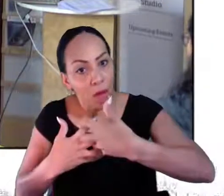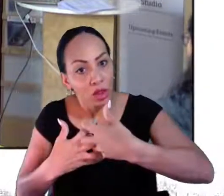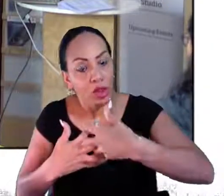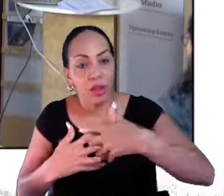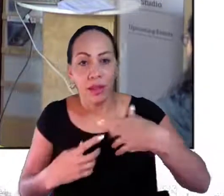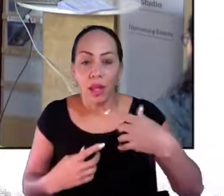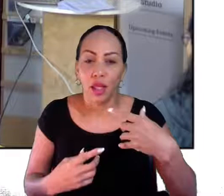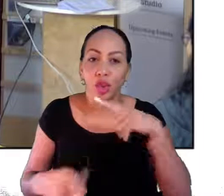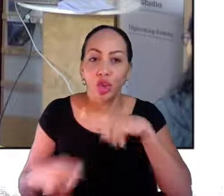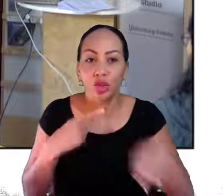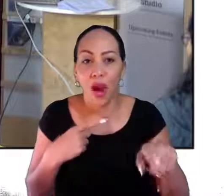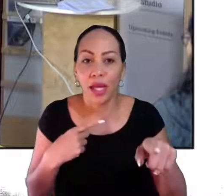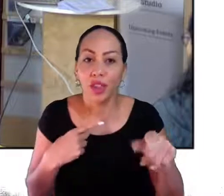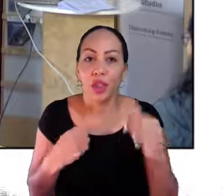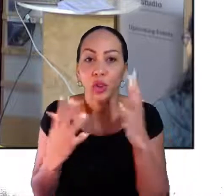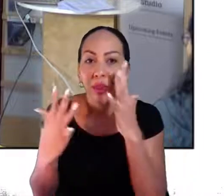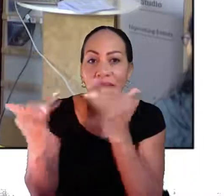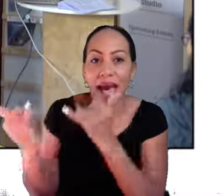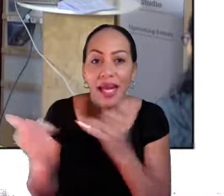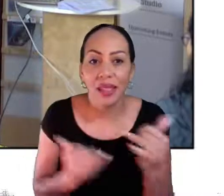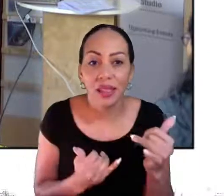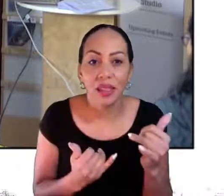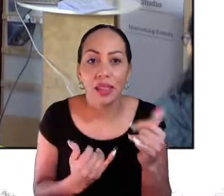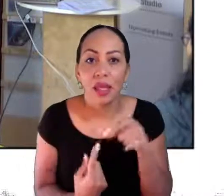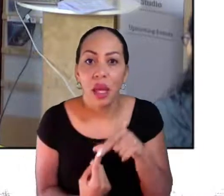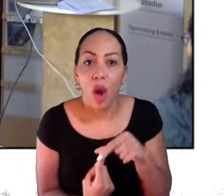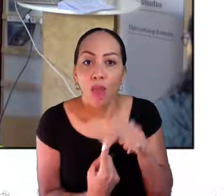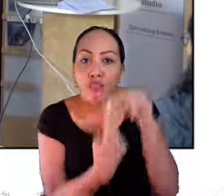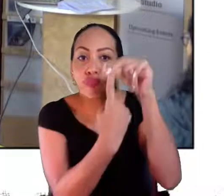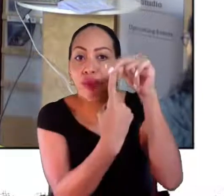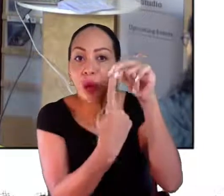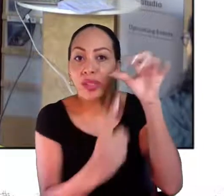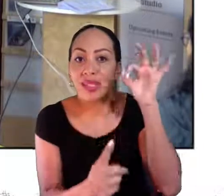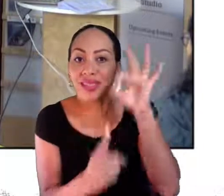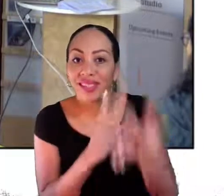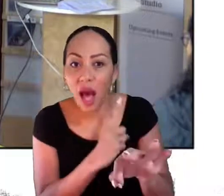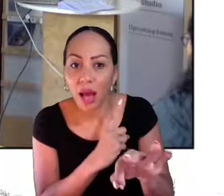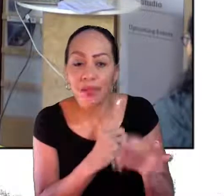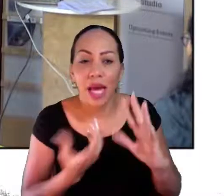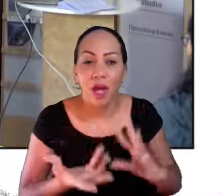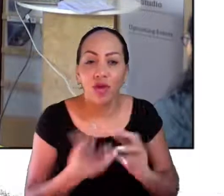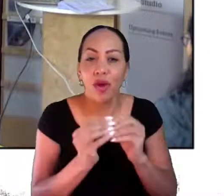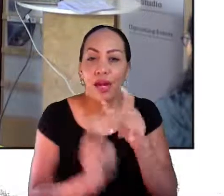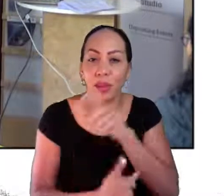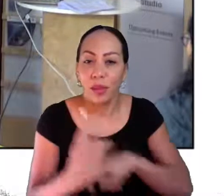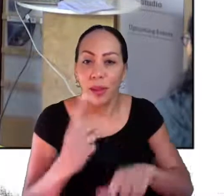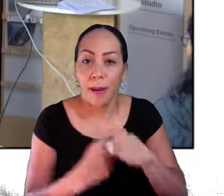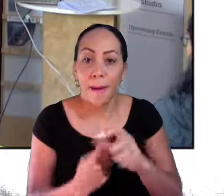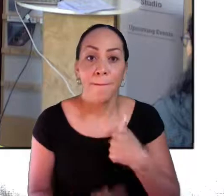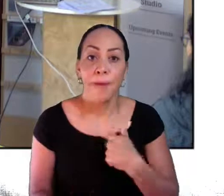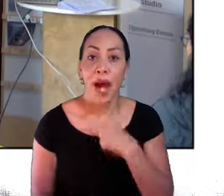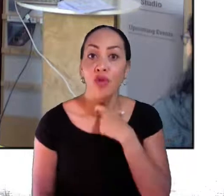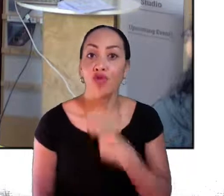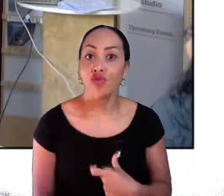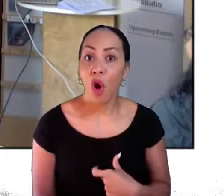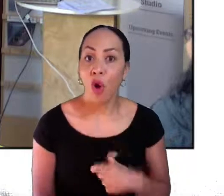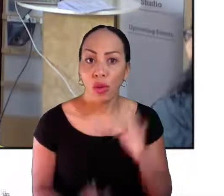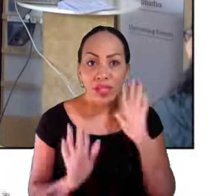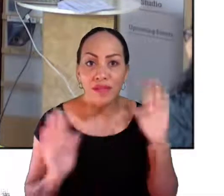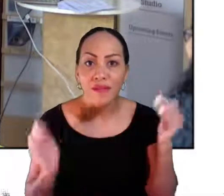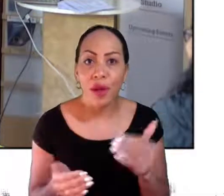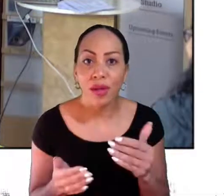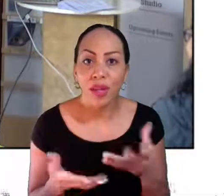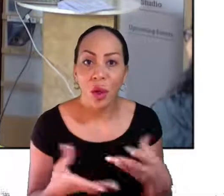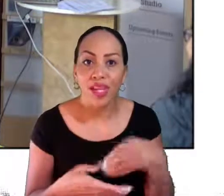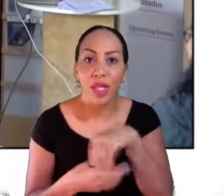and kind of what it takes to generate a network and a community out of that kind of space. My role within that was around inclusion. Obviously, we'll come and talk about that a little bit